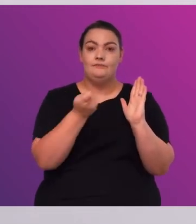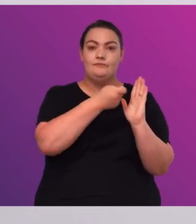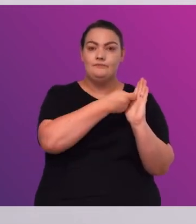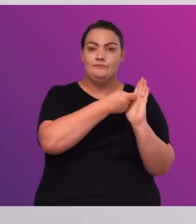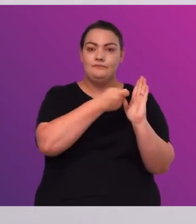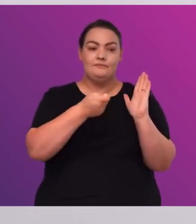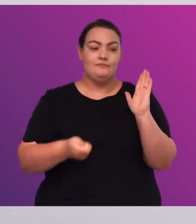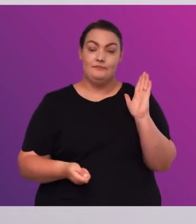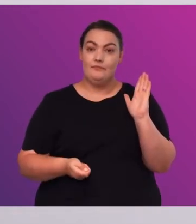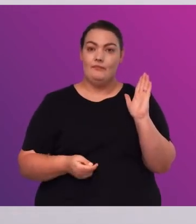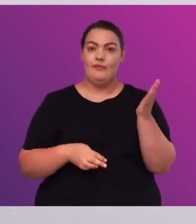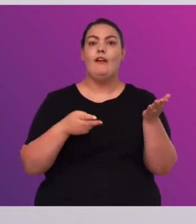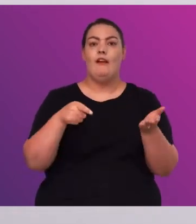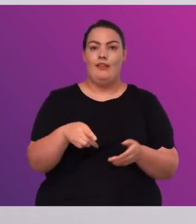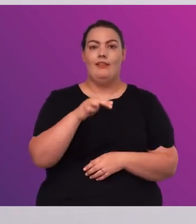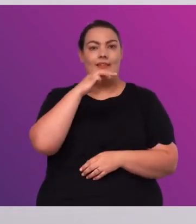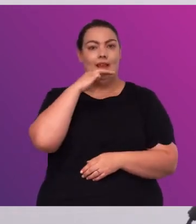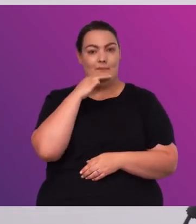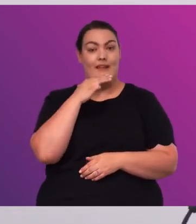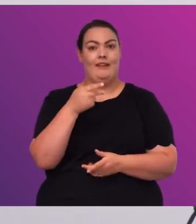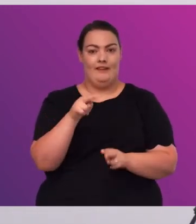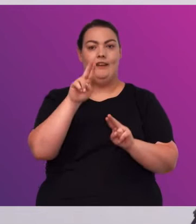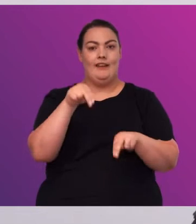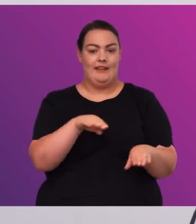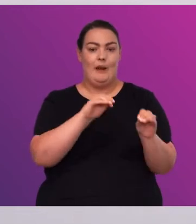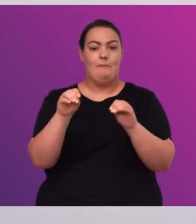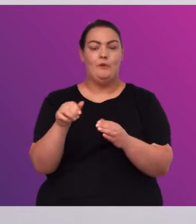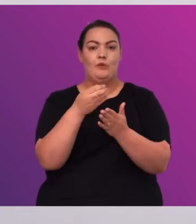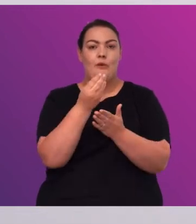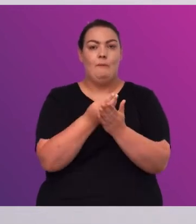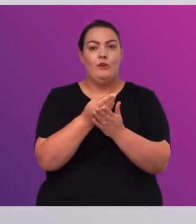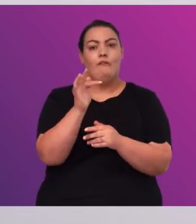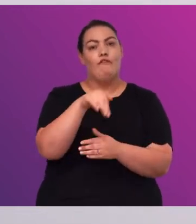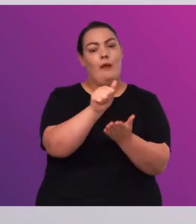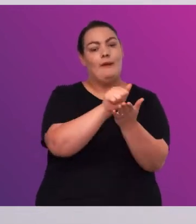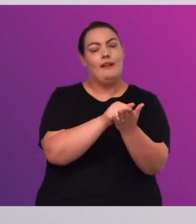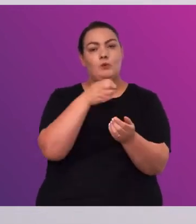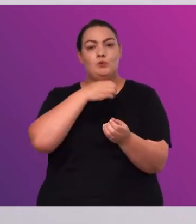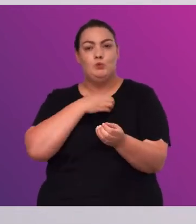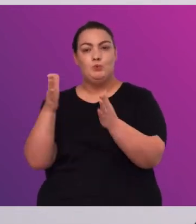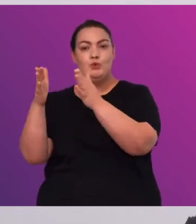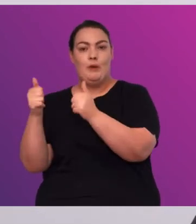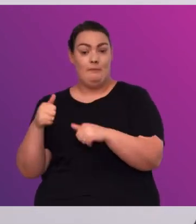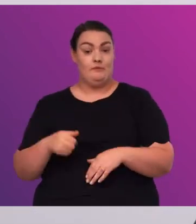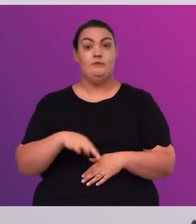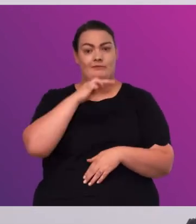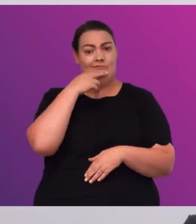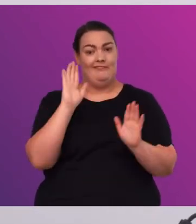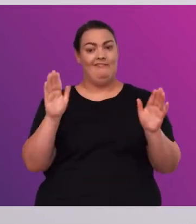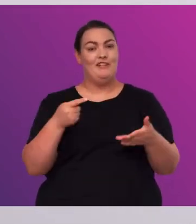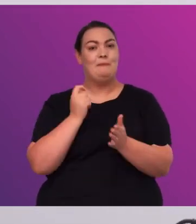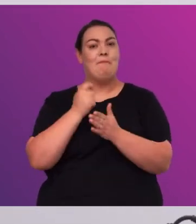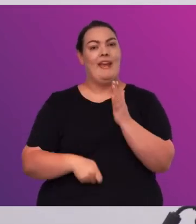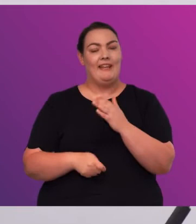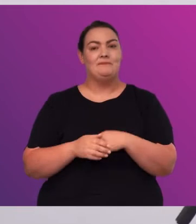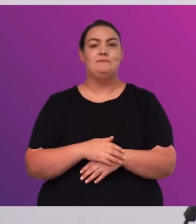machine. This allows the shop person to take the money directly from your account. Sometimes the